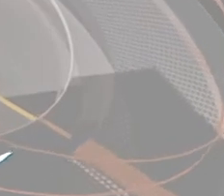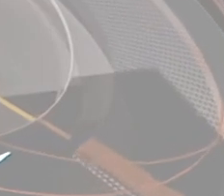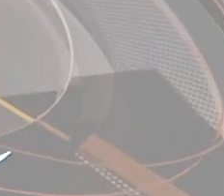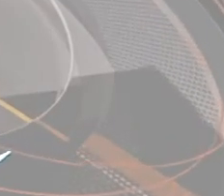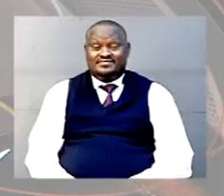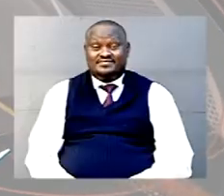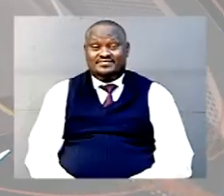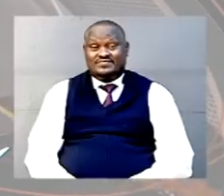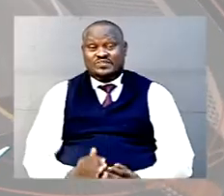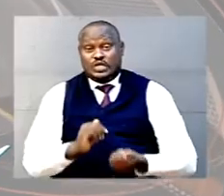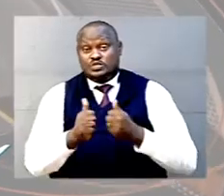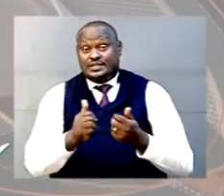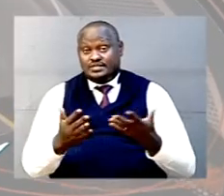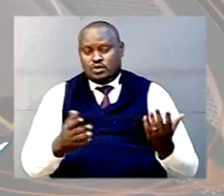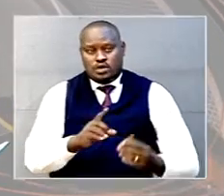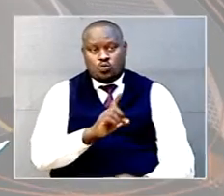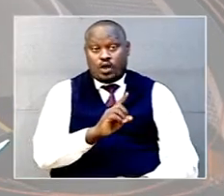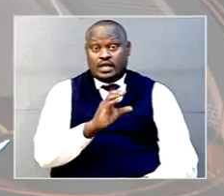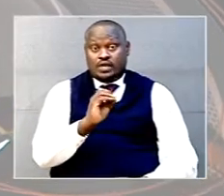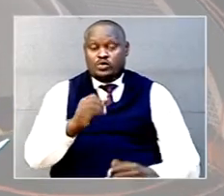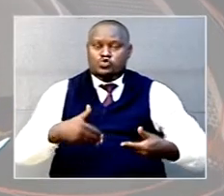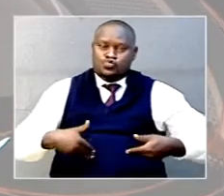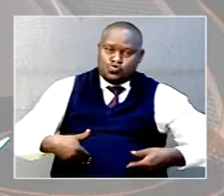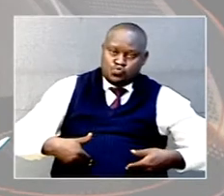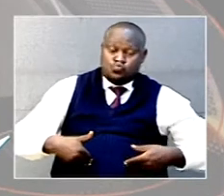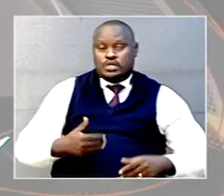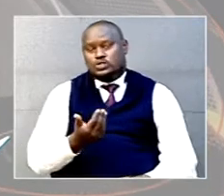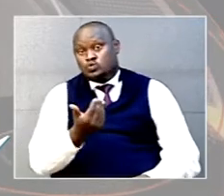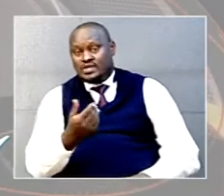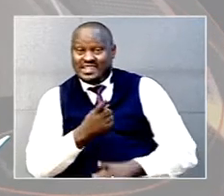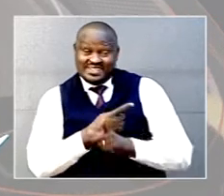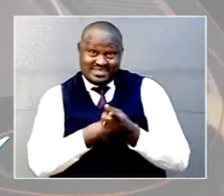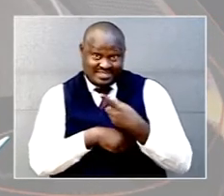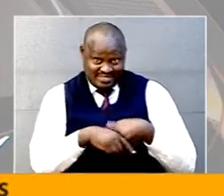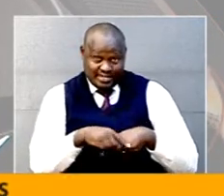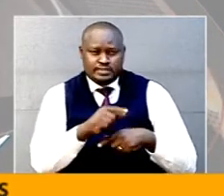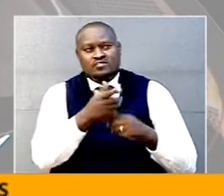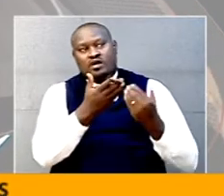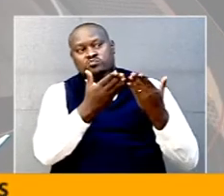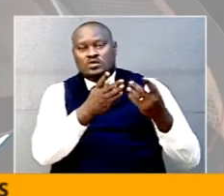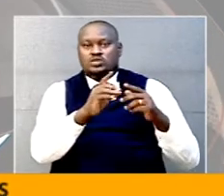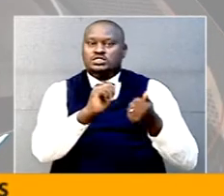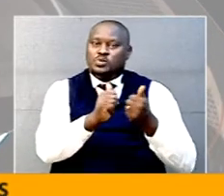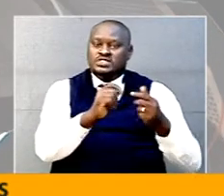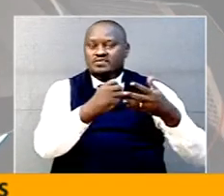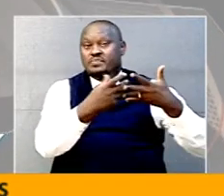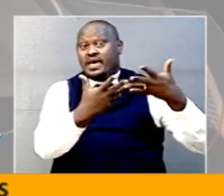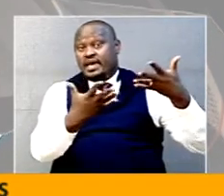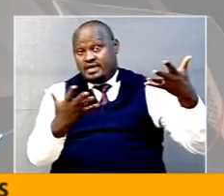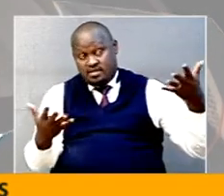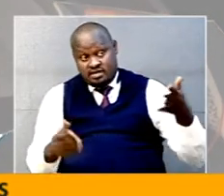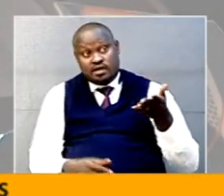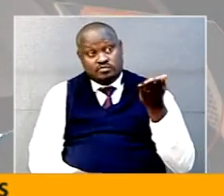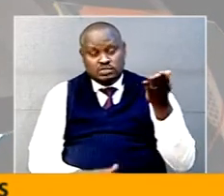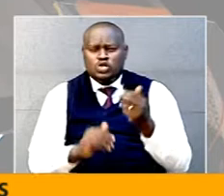World of sports, over 100 youth and children living with disability have participated in different sports activities in